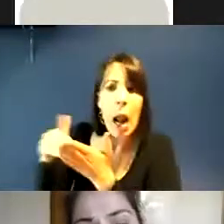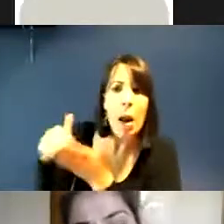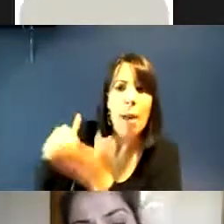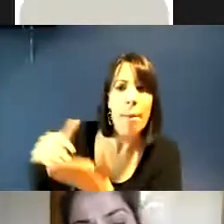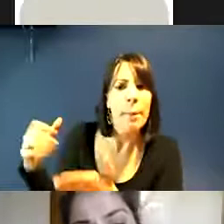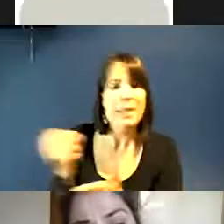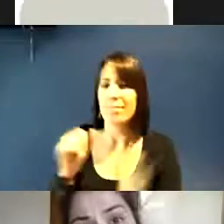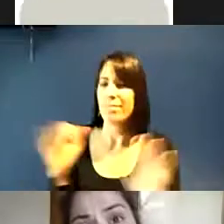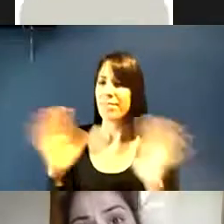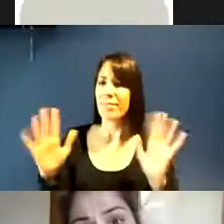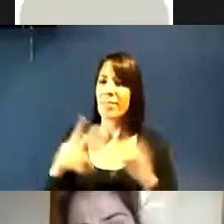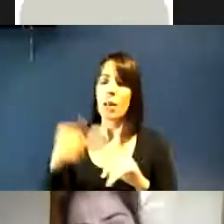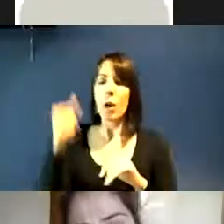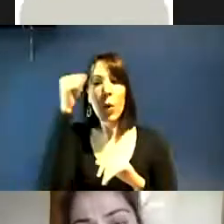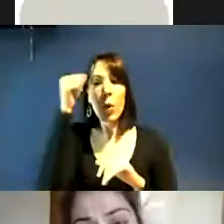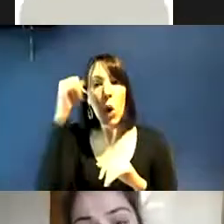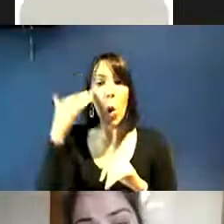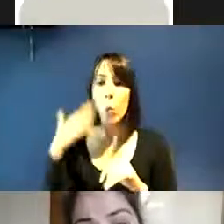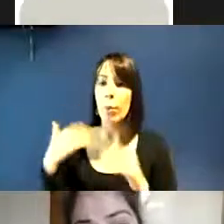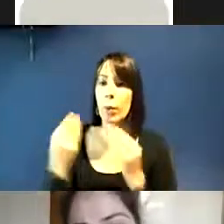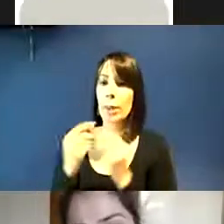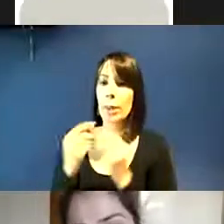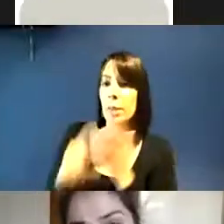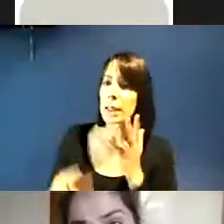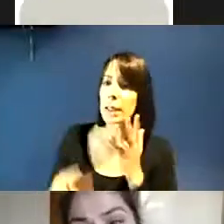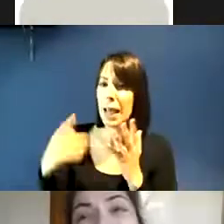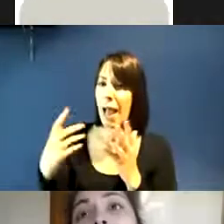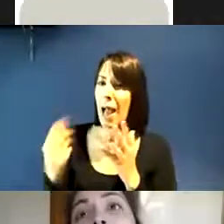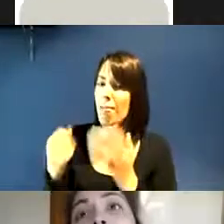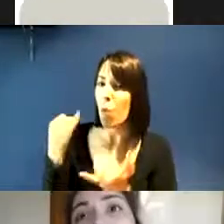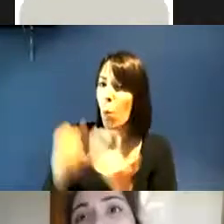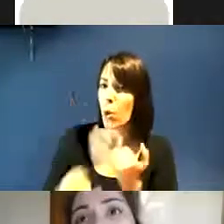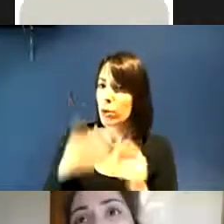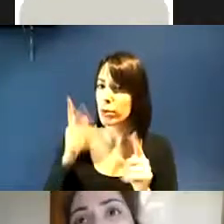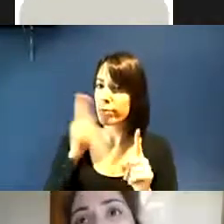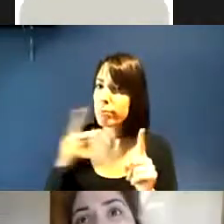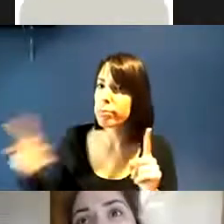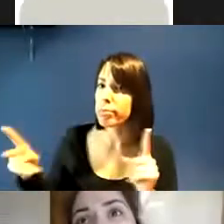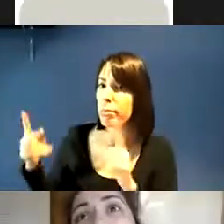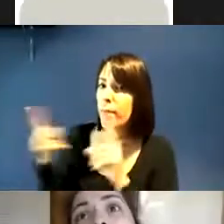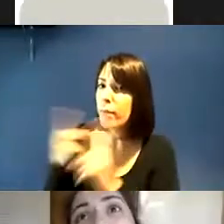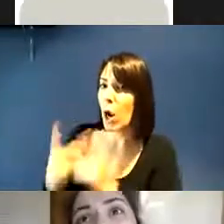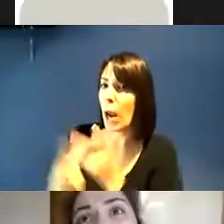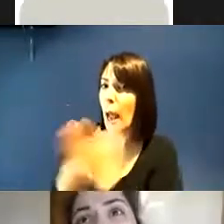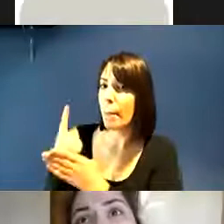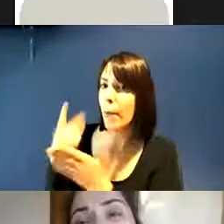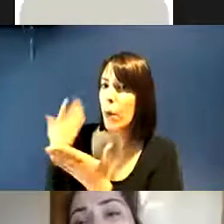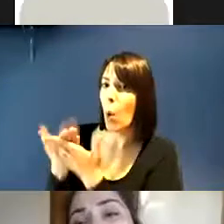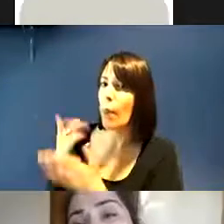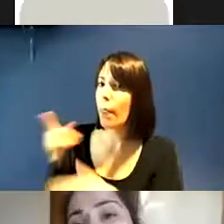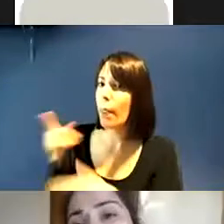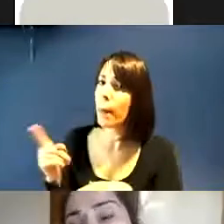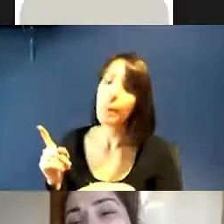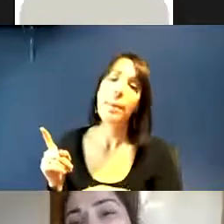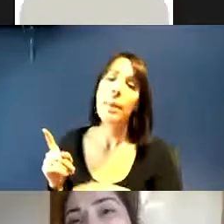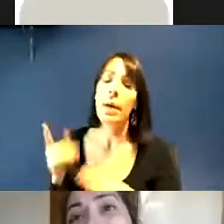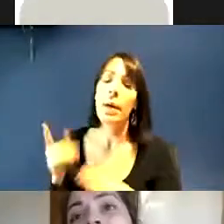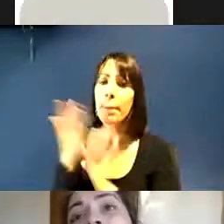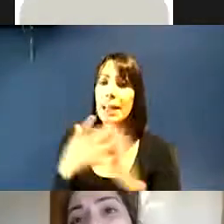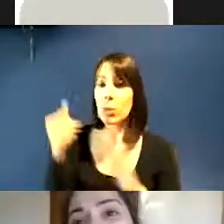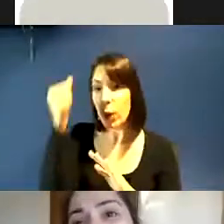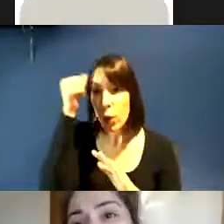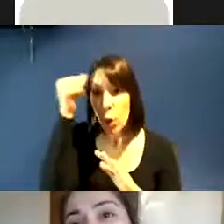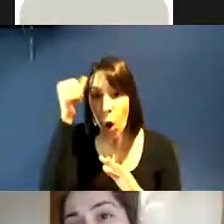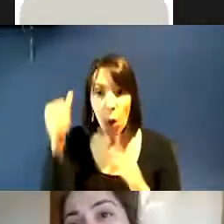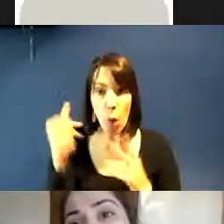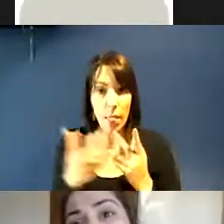of violence at the intersection of gender and disability, we know that perpetrators can often use this